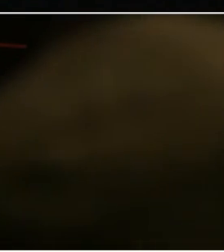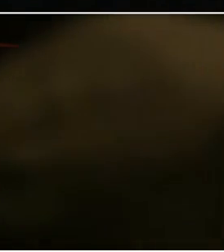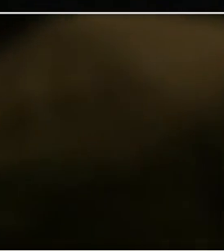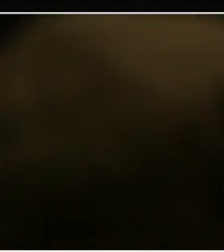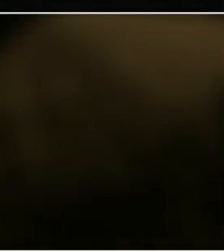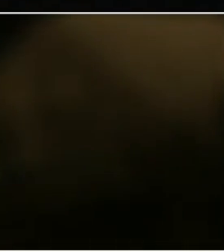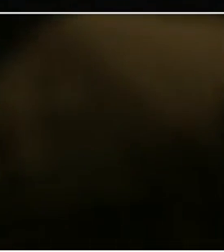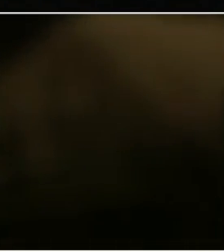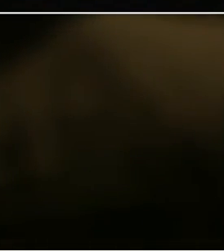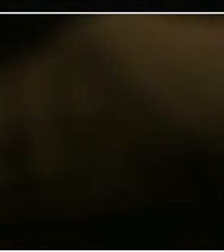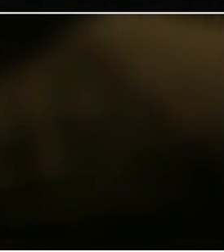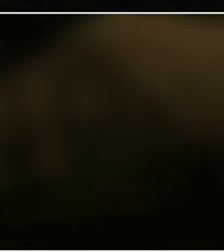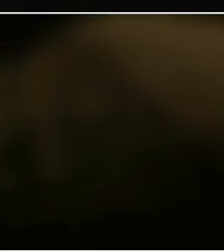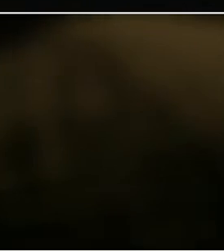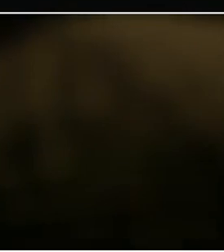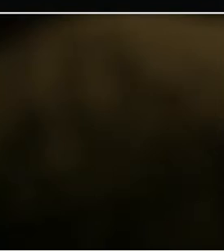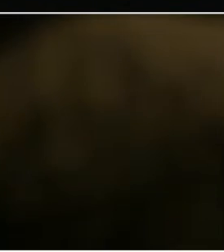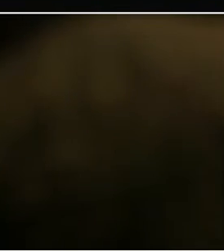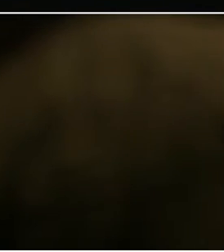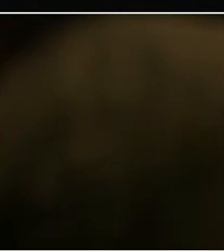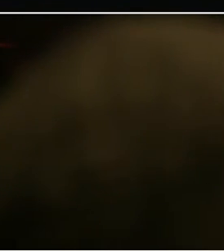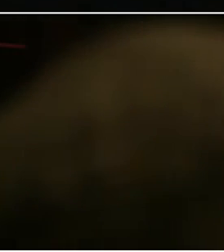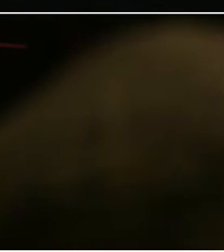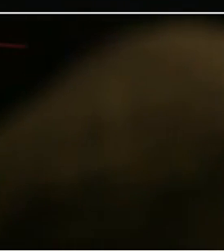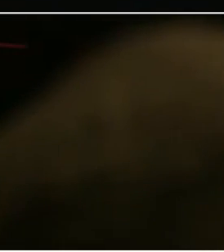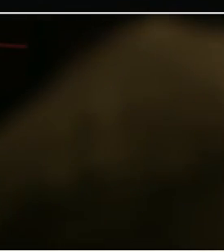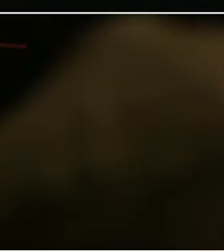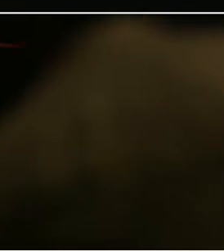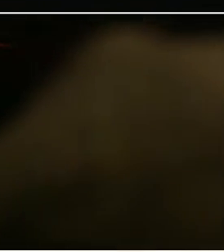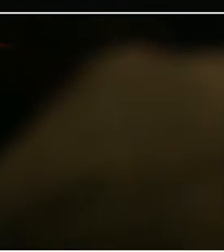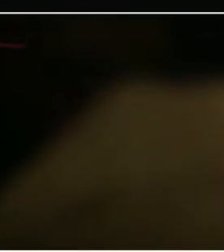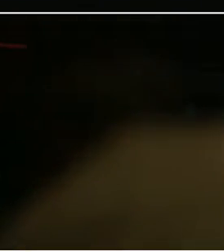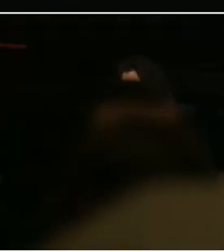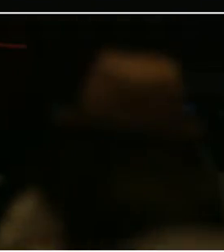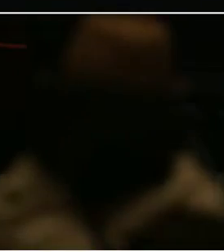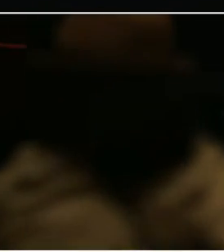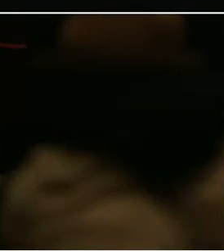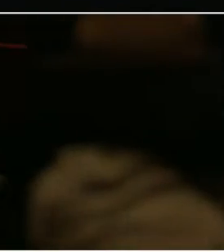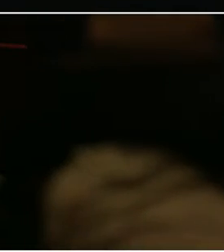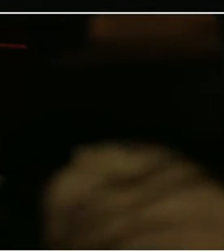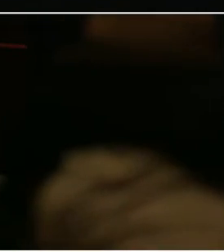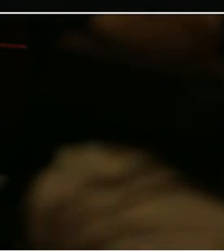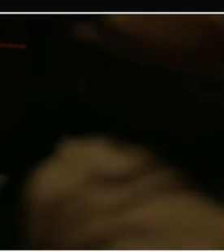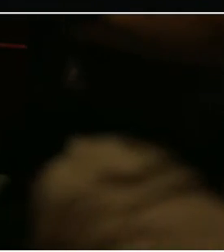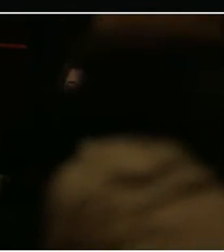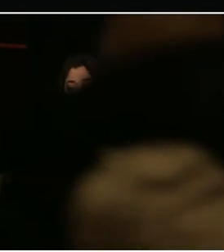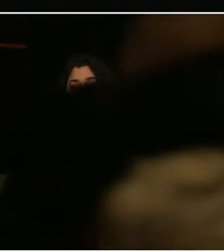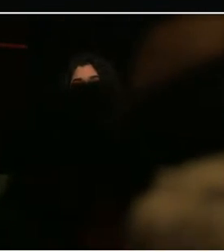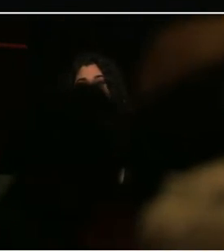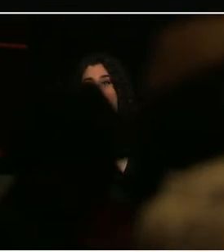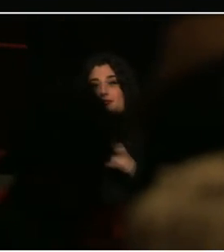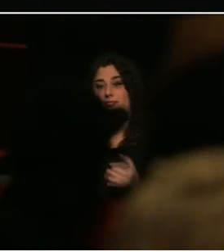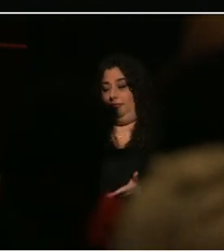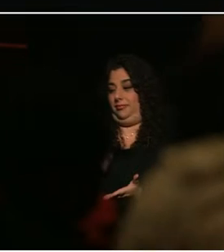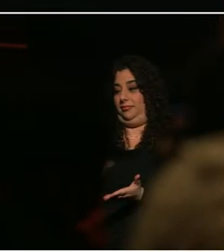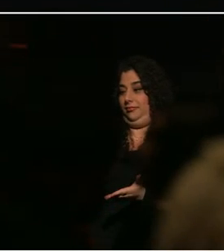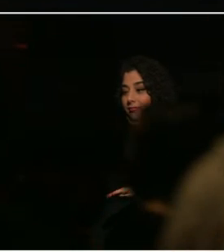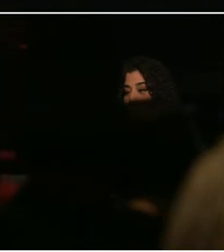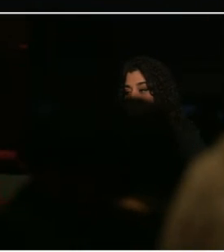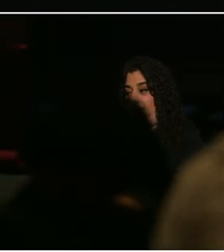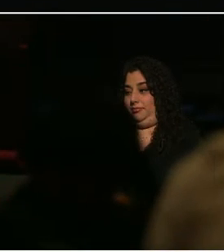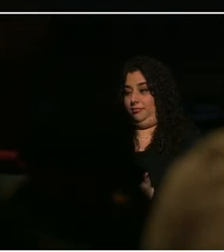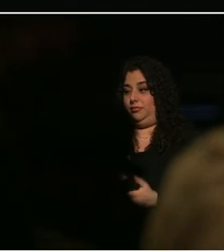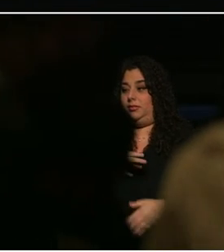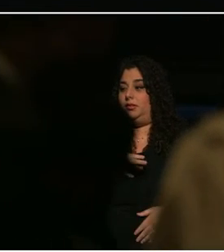They told me to say that. All right, to close out the evening, we have the final dance, which will be provided by the White Mountain